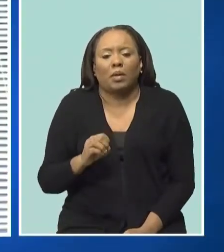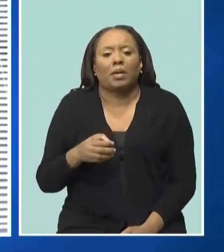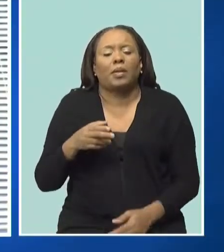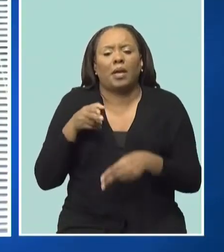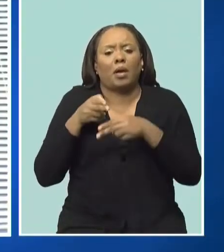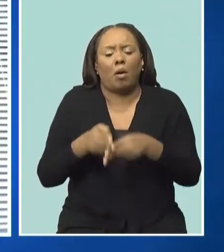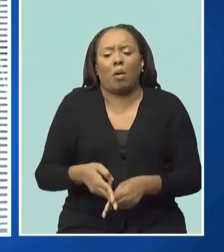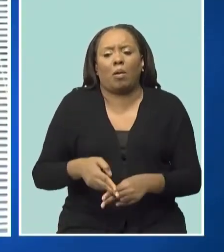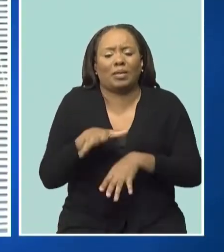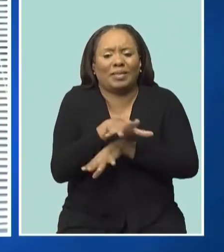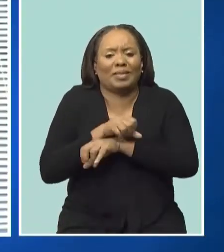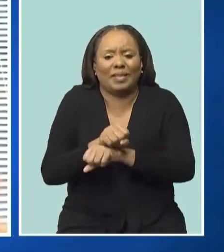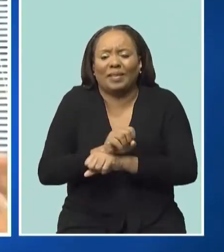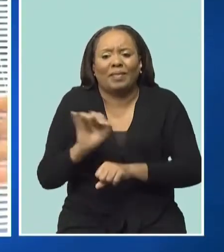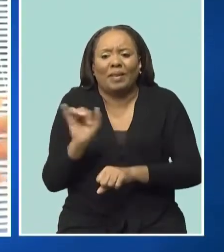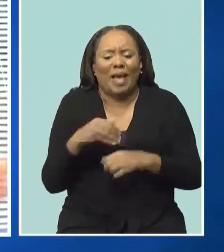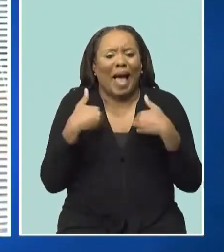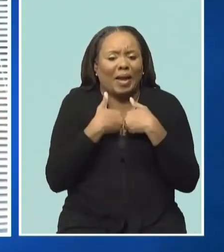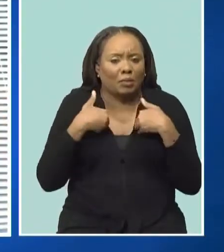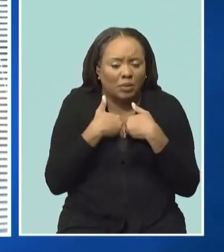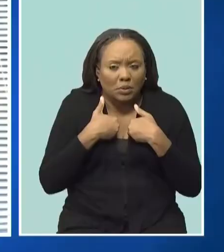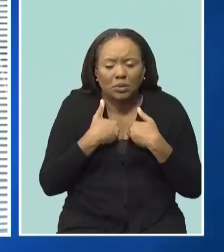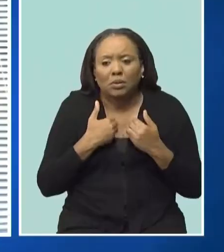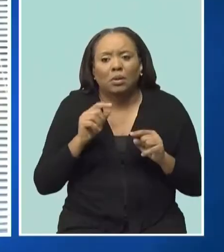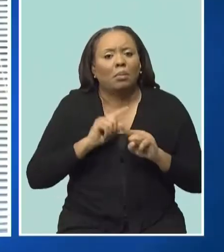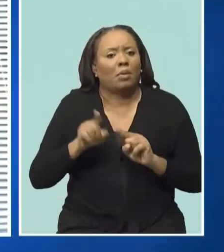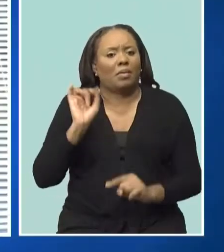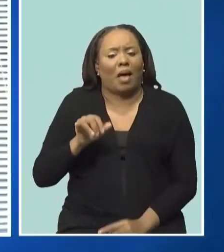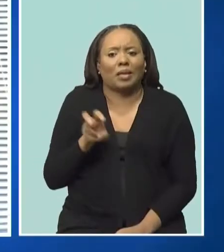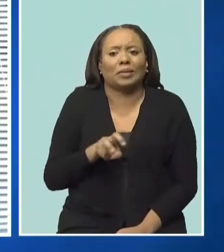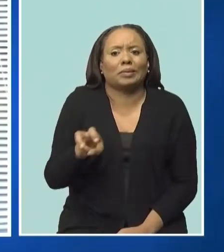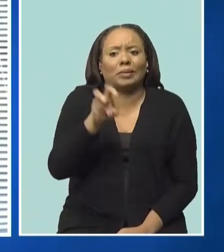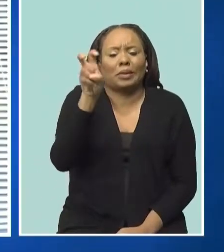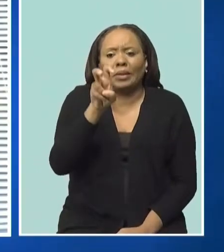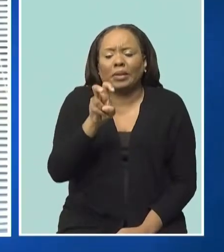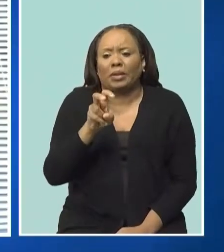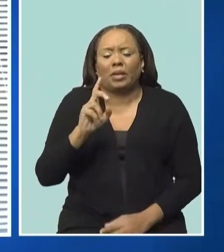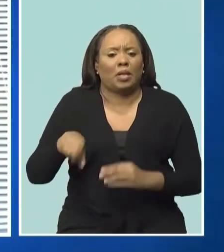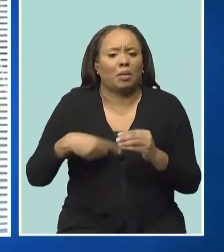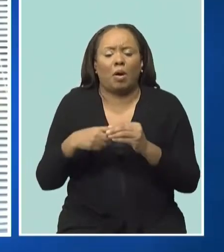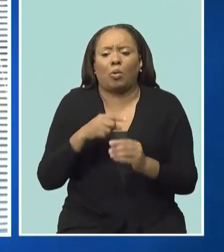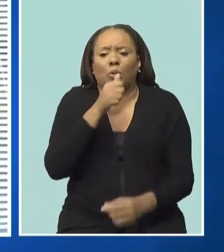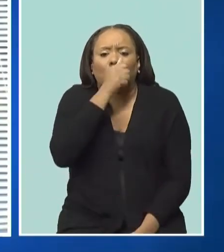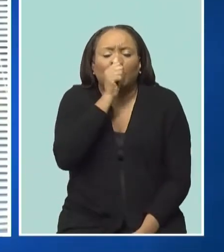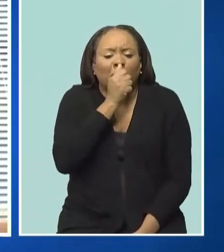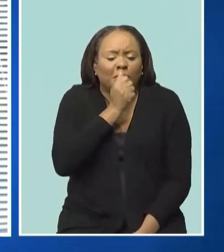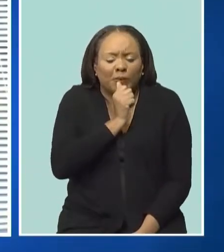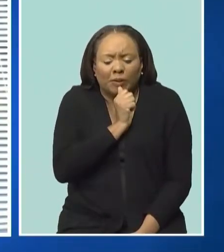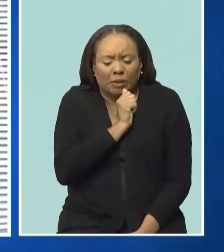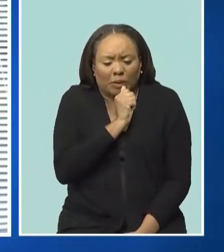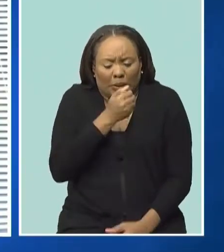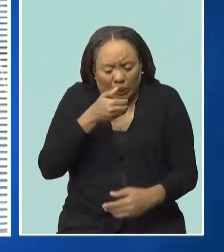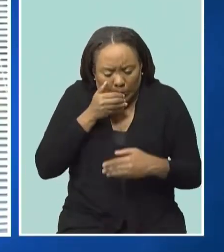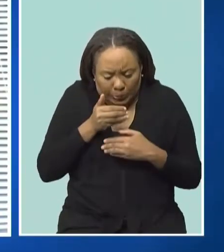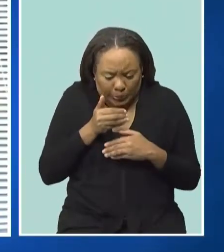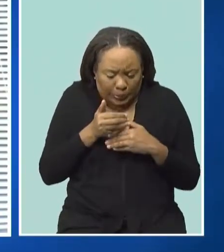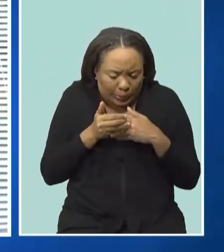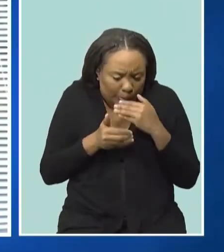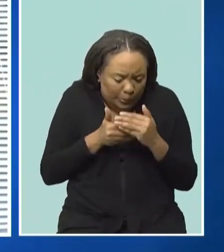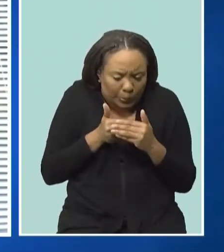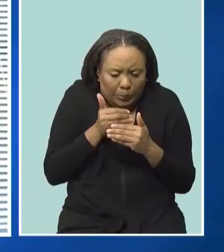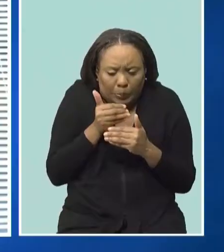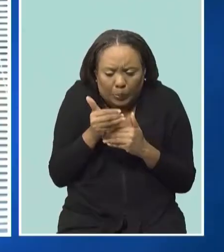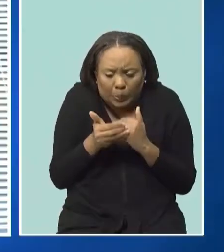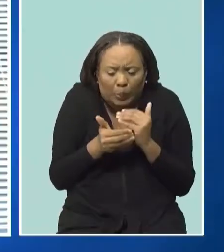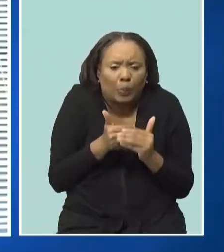of resistance in between there. There's a journey of resilience in between there as well. And we want to be able to